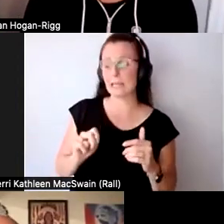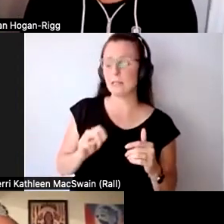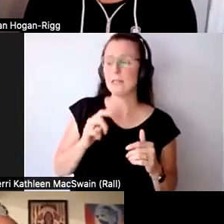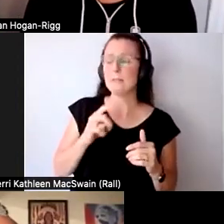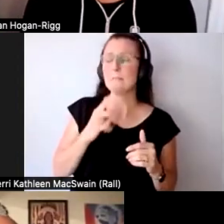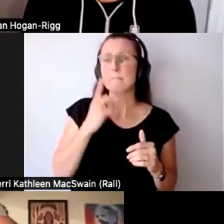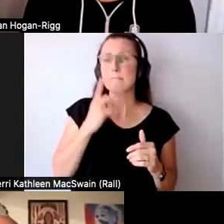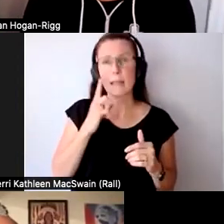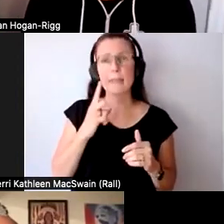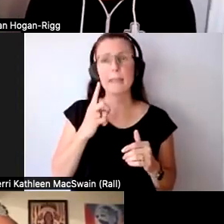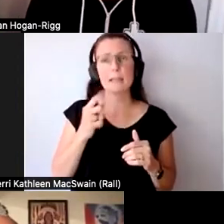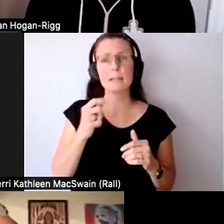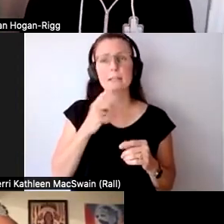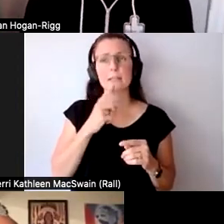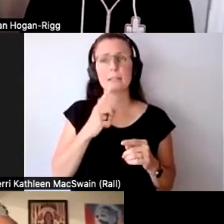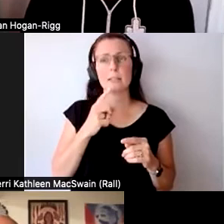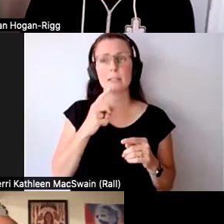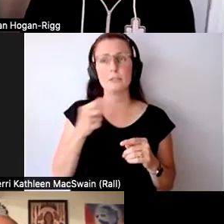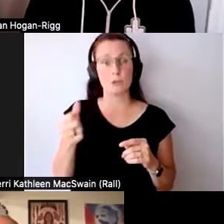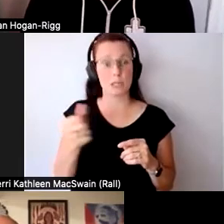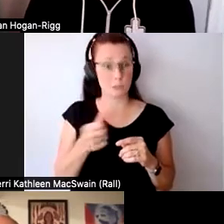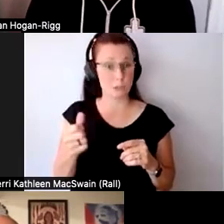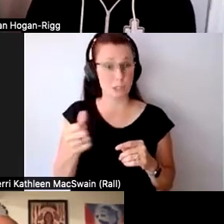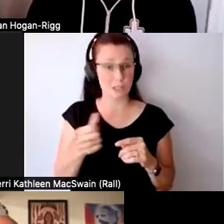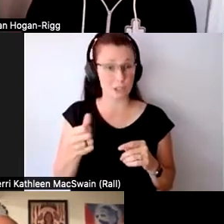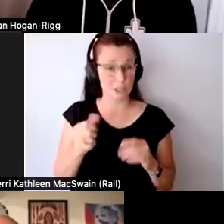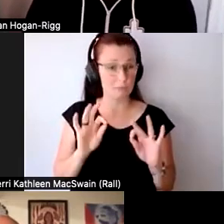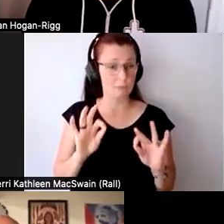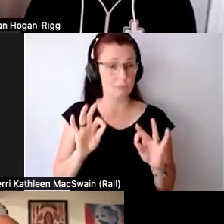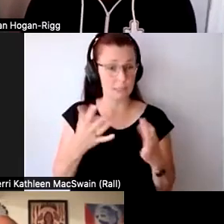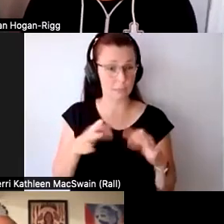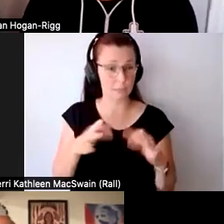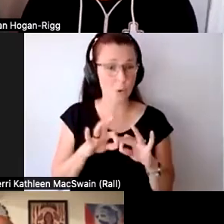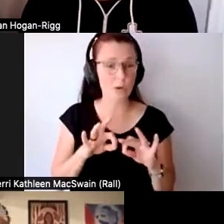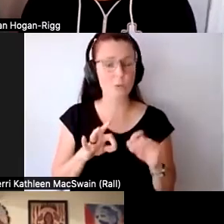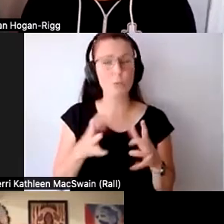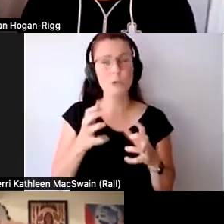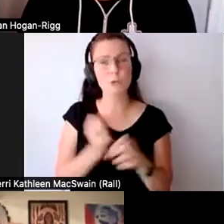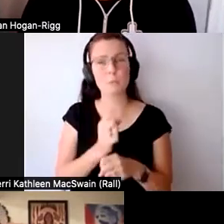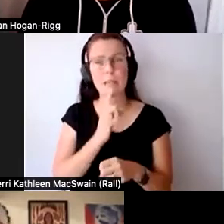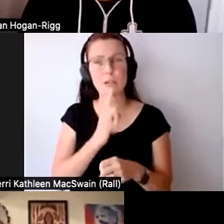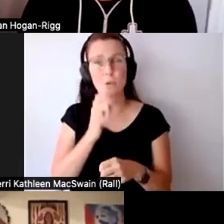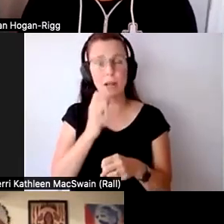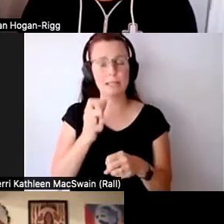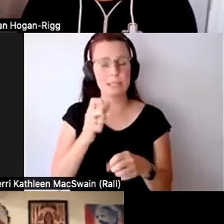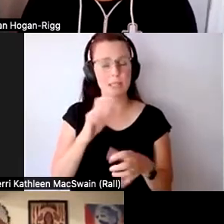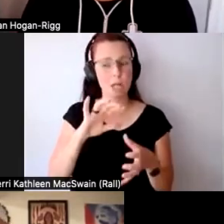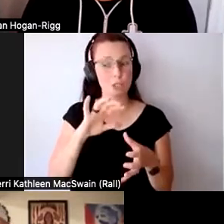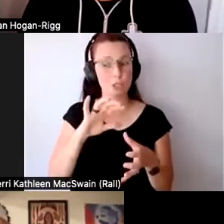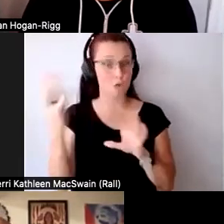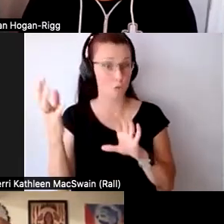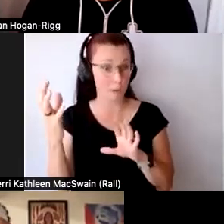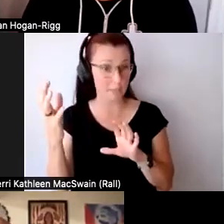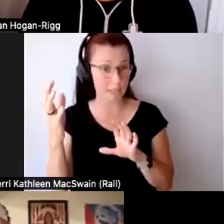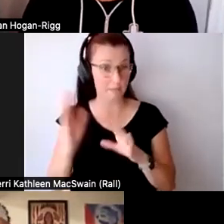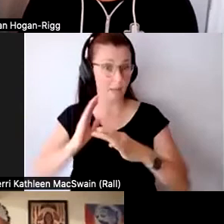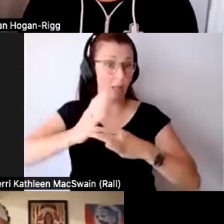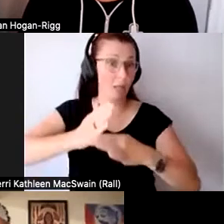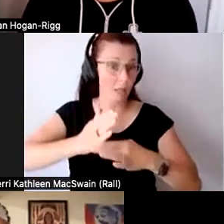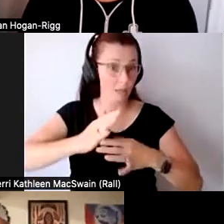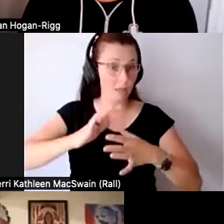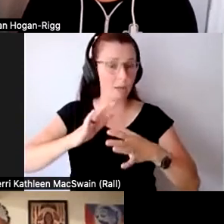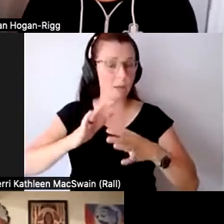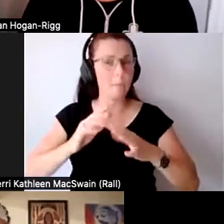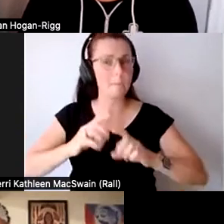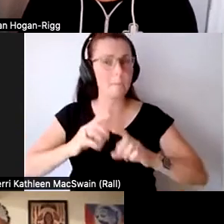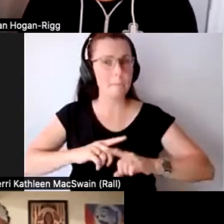it's not disruptive to other things that are going on, but still accessible, you know, for folks that maybe do have to travel a